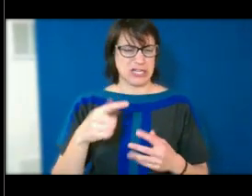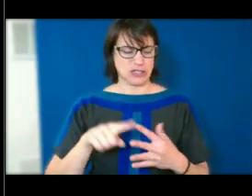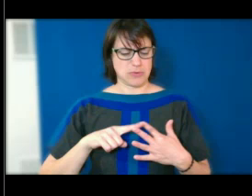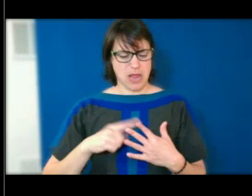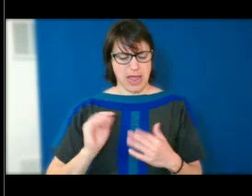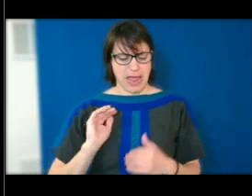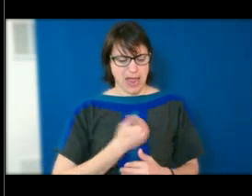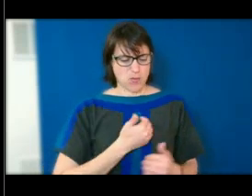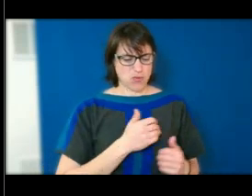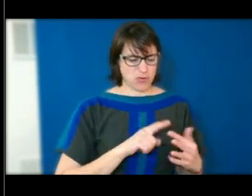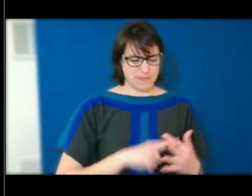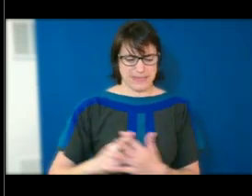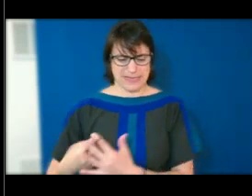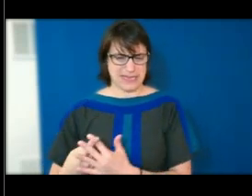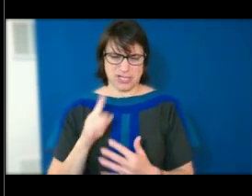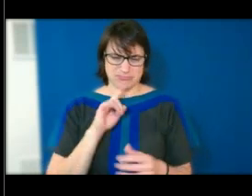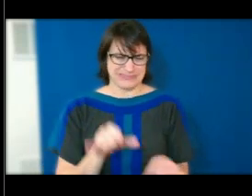Next, please.